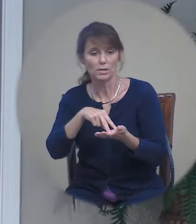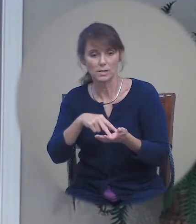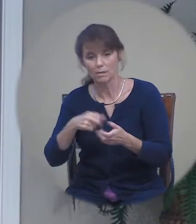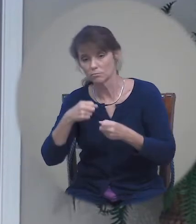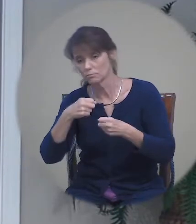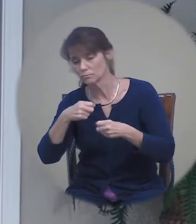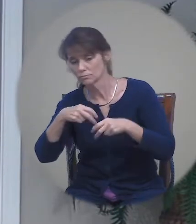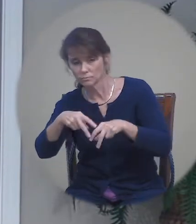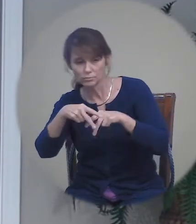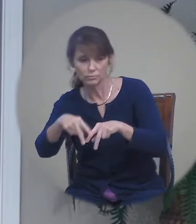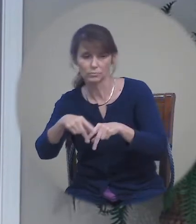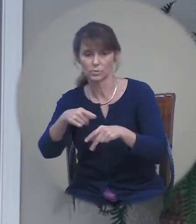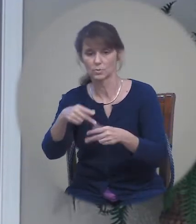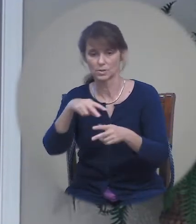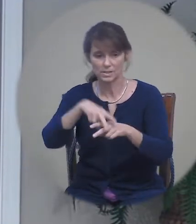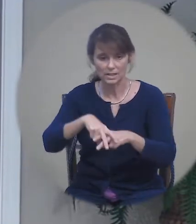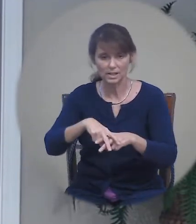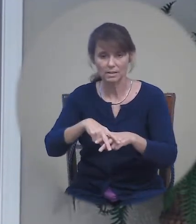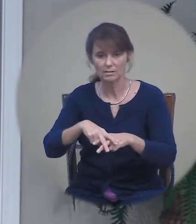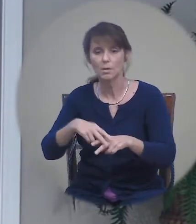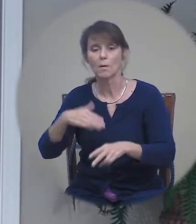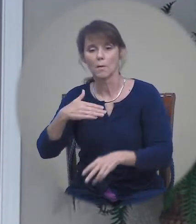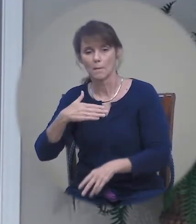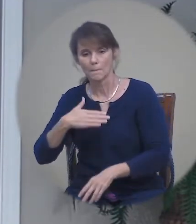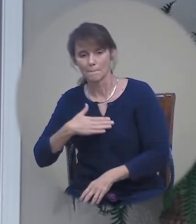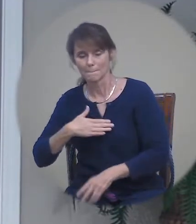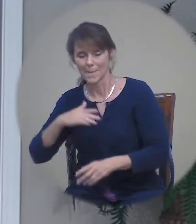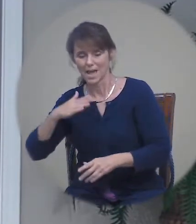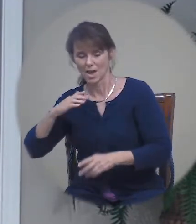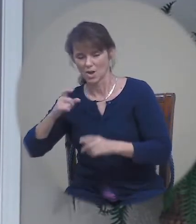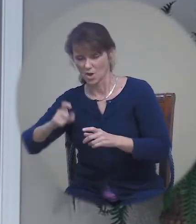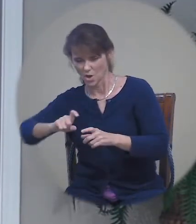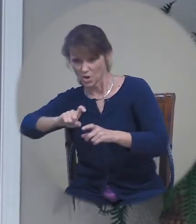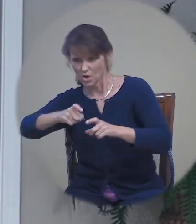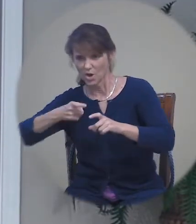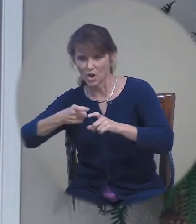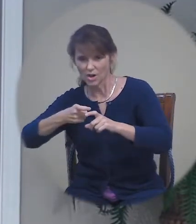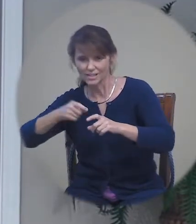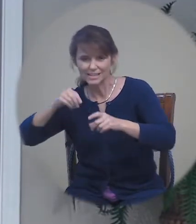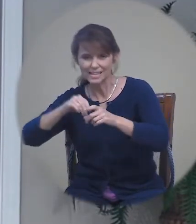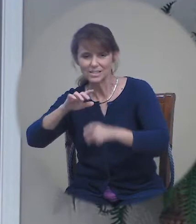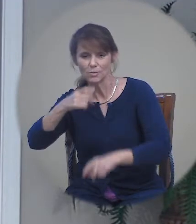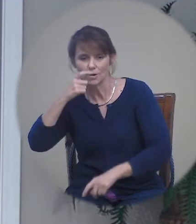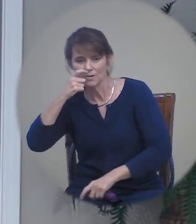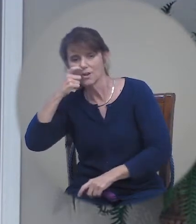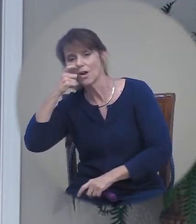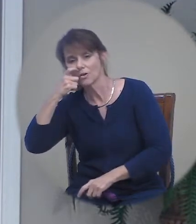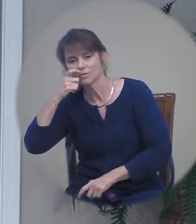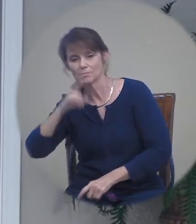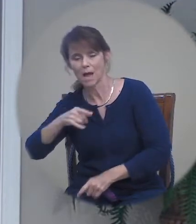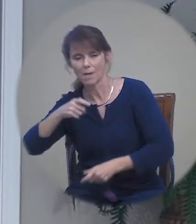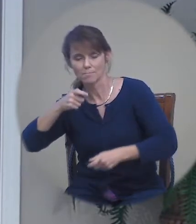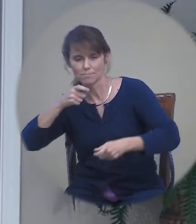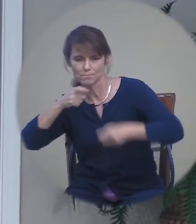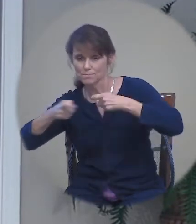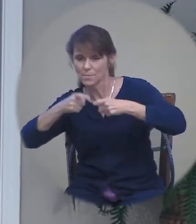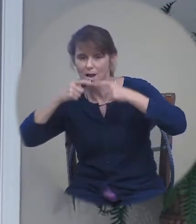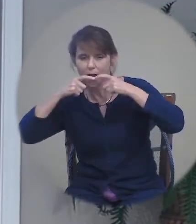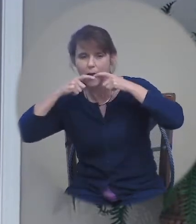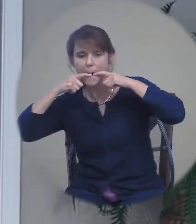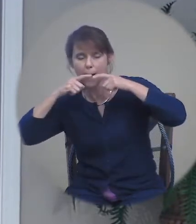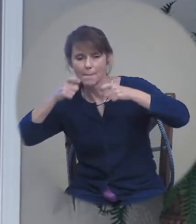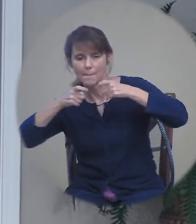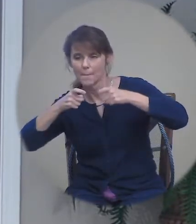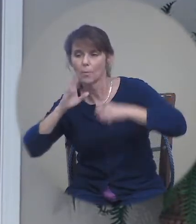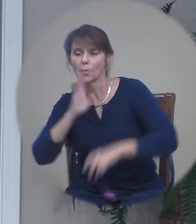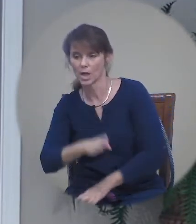has come up to my ears. Therefore I will put my hook in your nose and my bridle in your lips, and I will turn you back by the way you